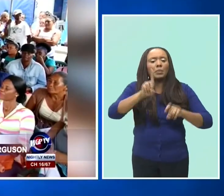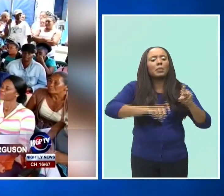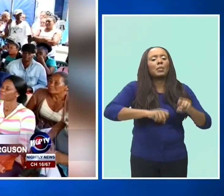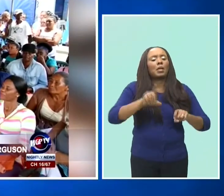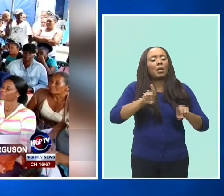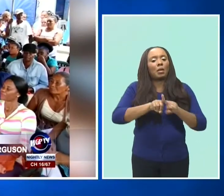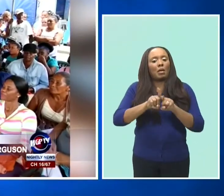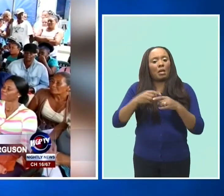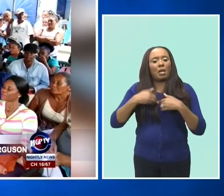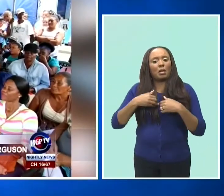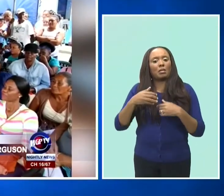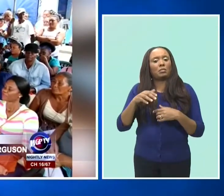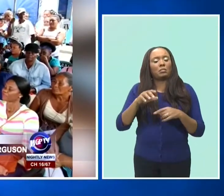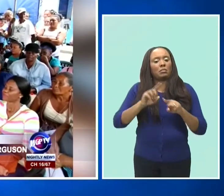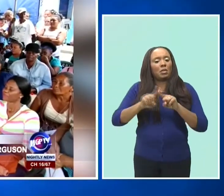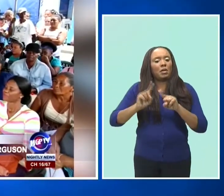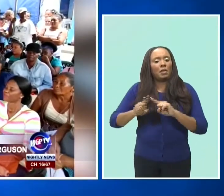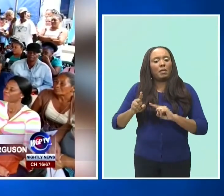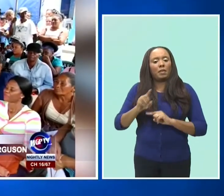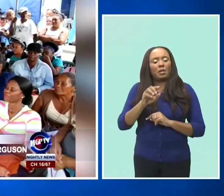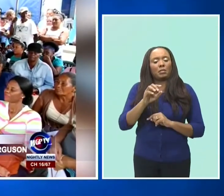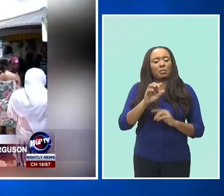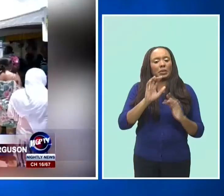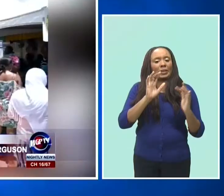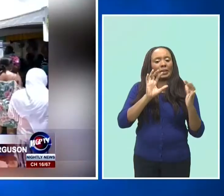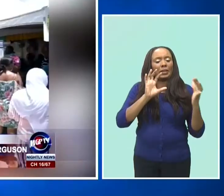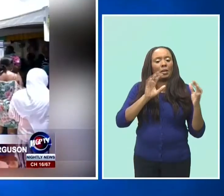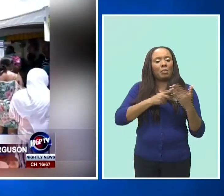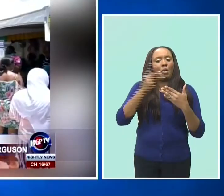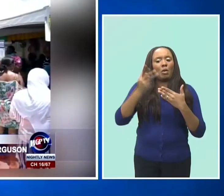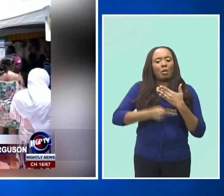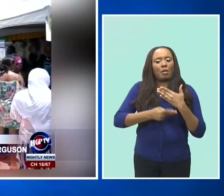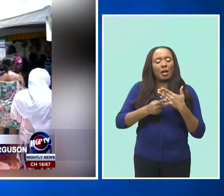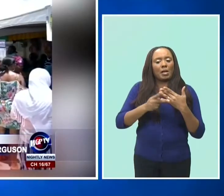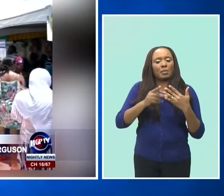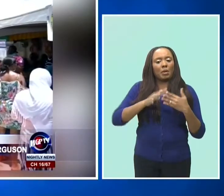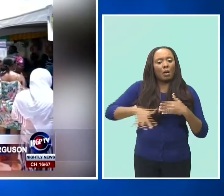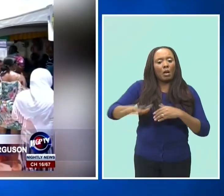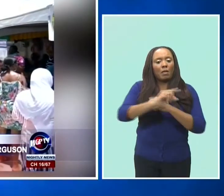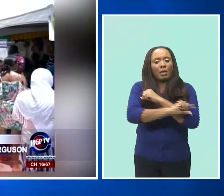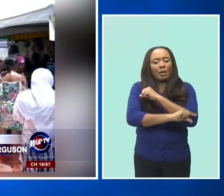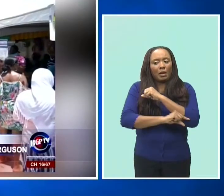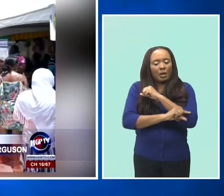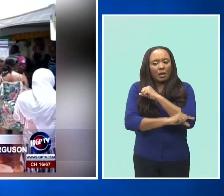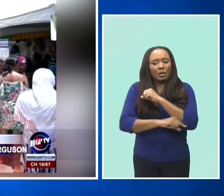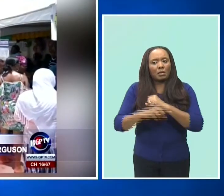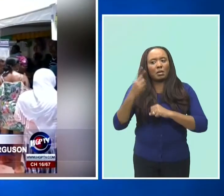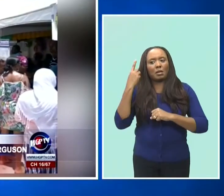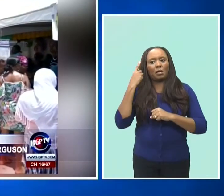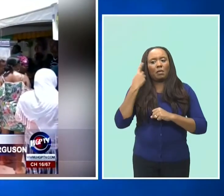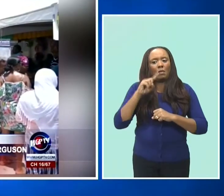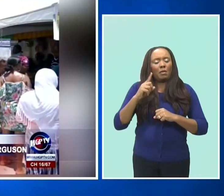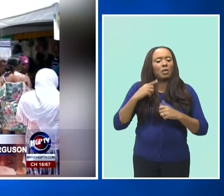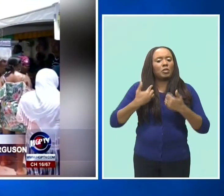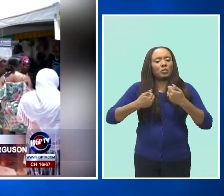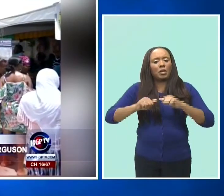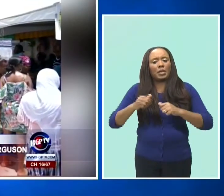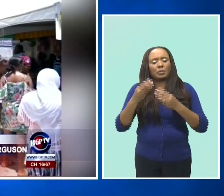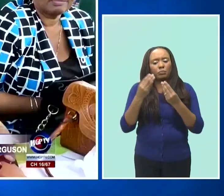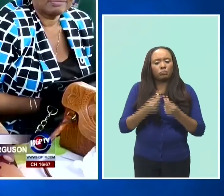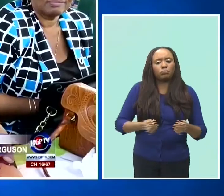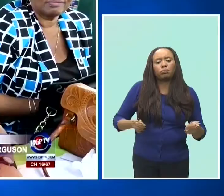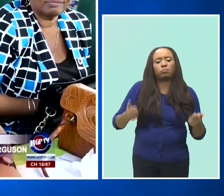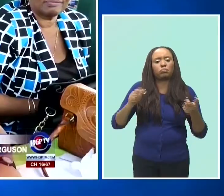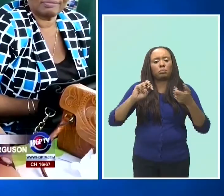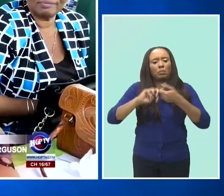outreaches across the length and breadth of Guyana aimed at addressing and rectifying the various concerns of the